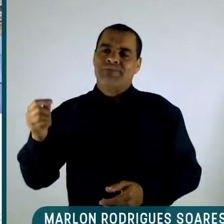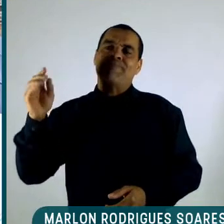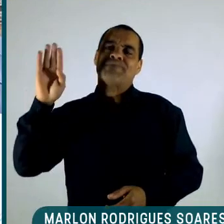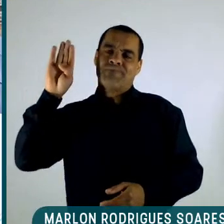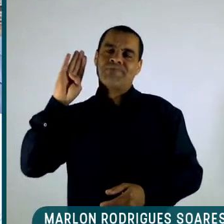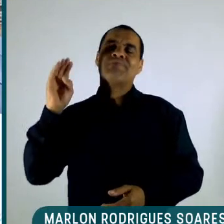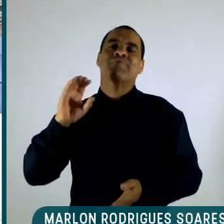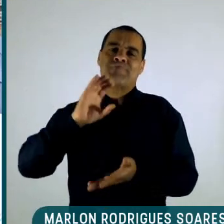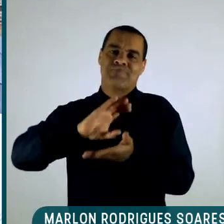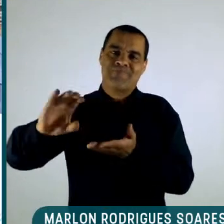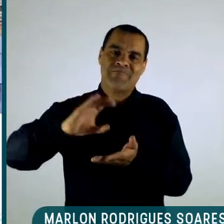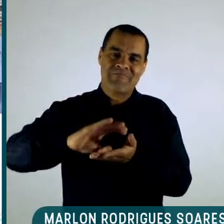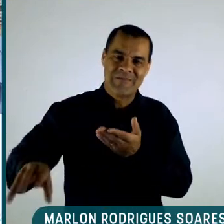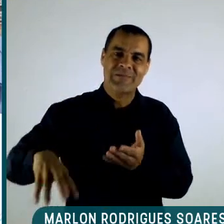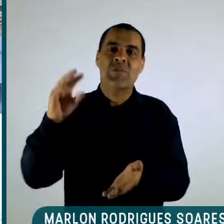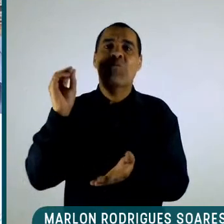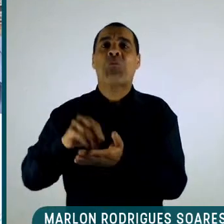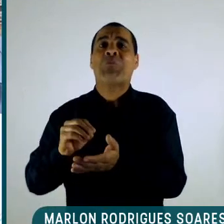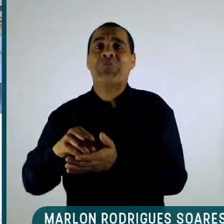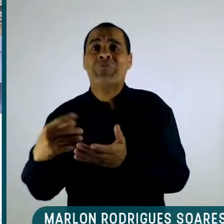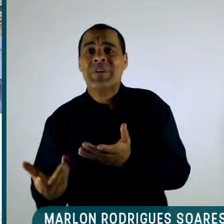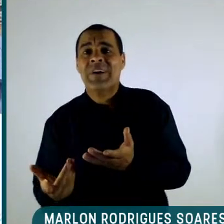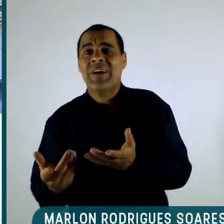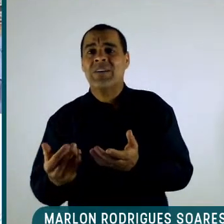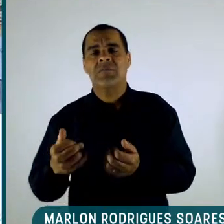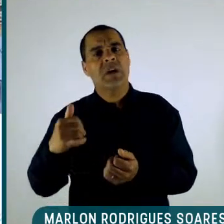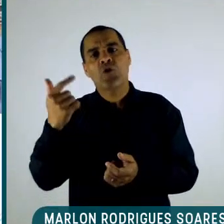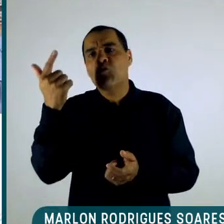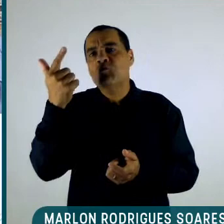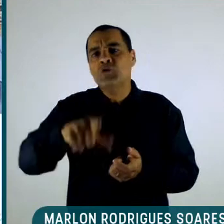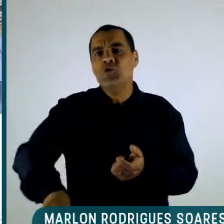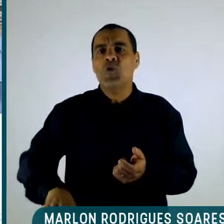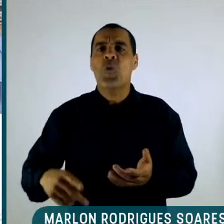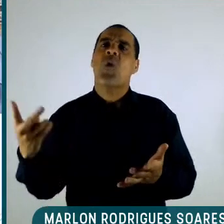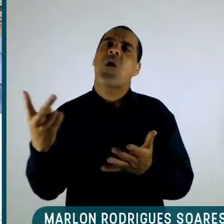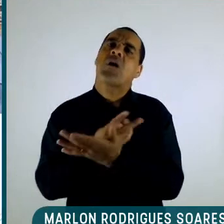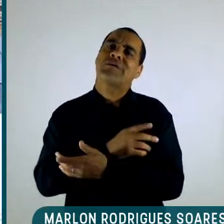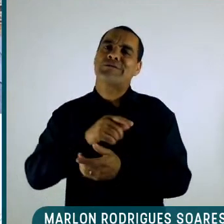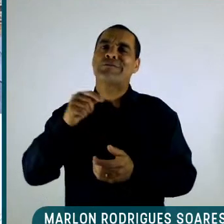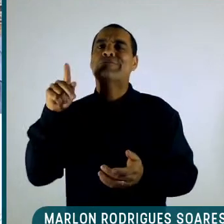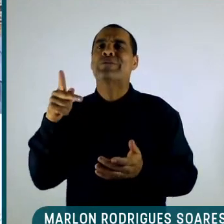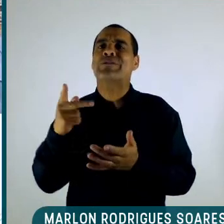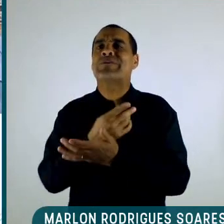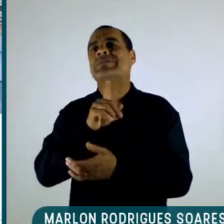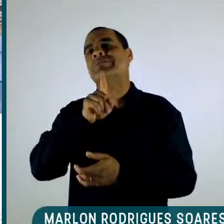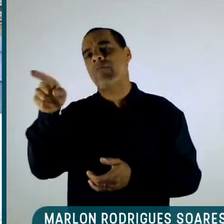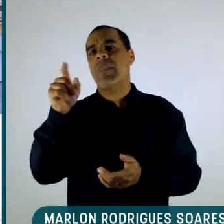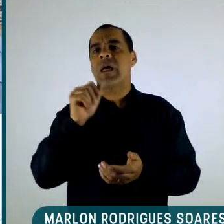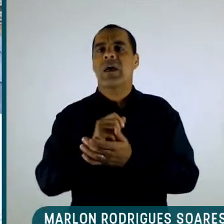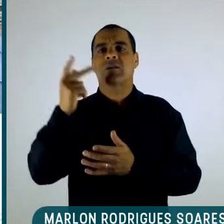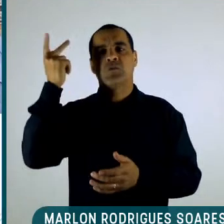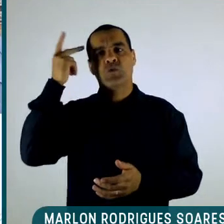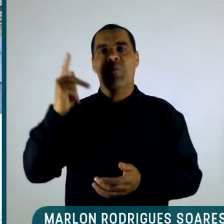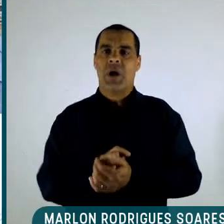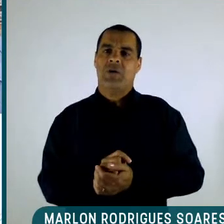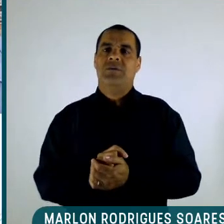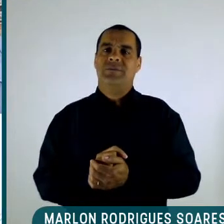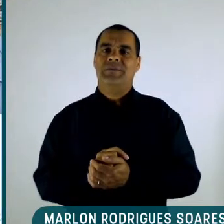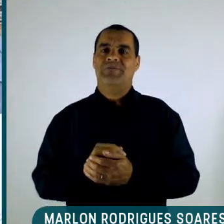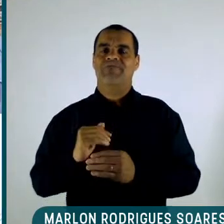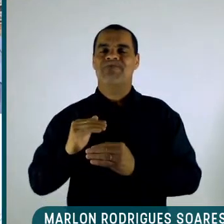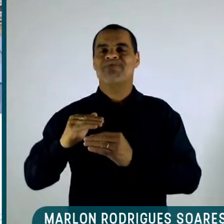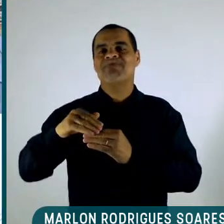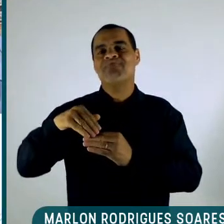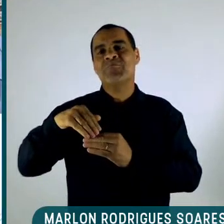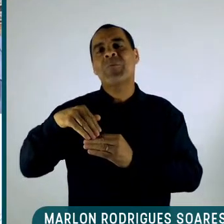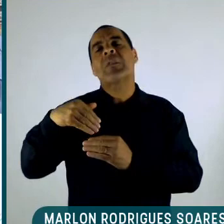repercuted in the international stage. And also, we really want to avoid other deaths like